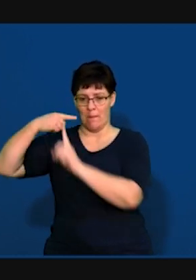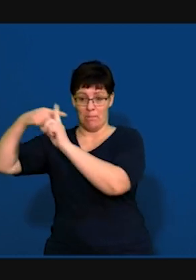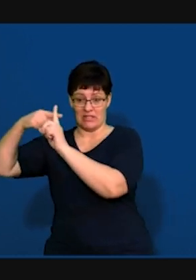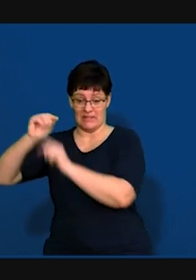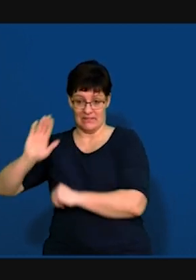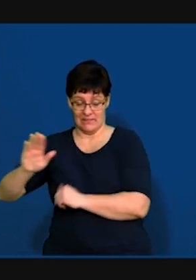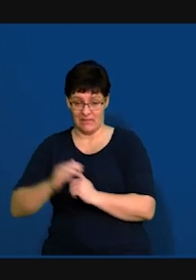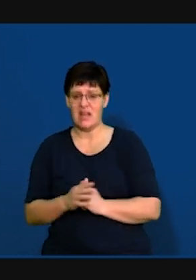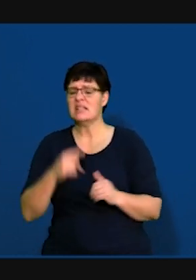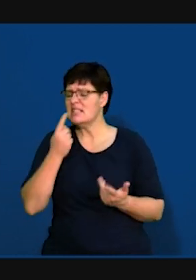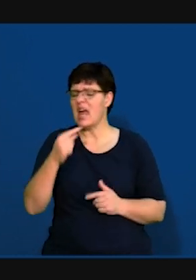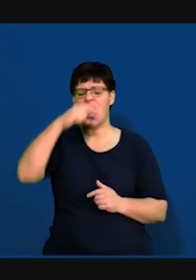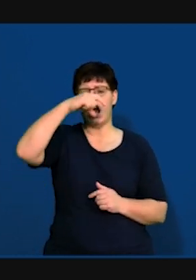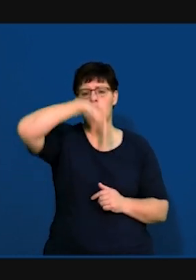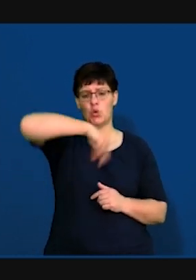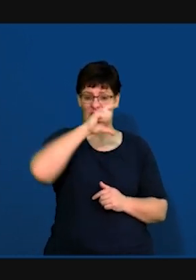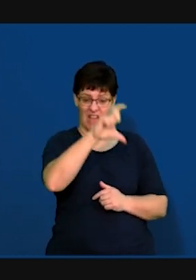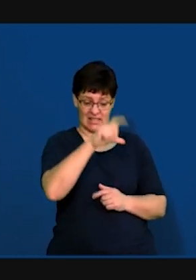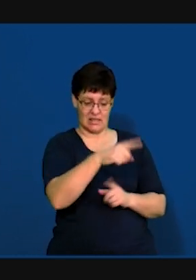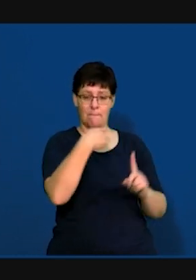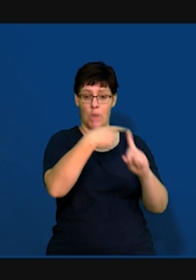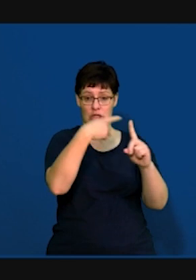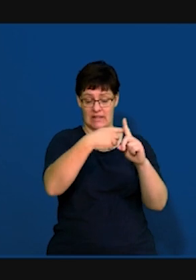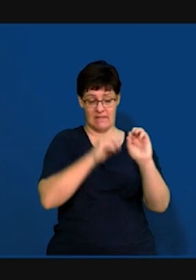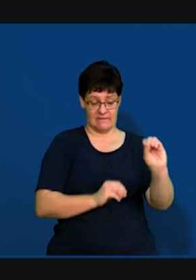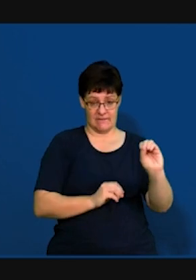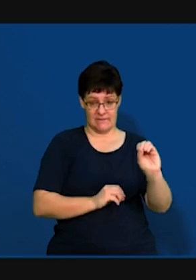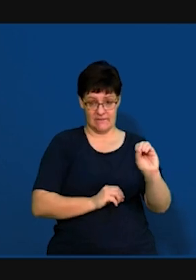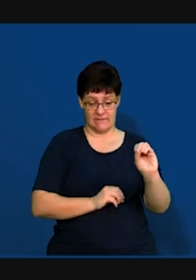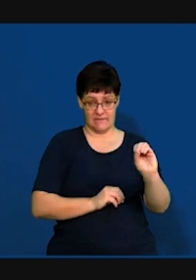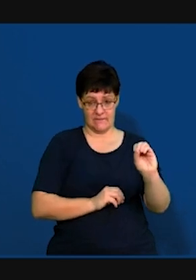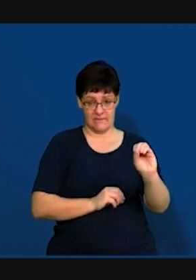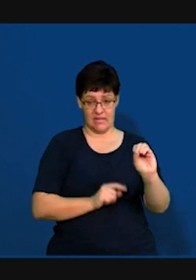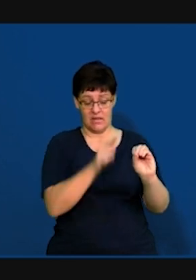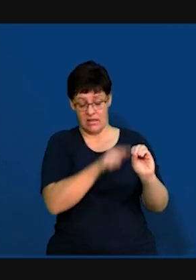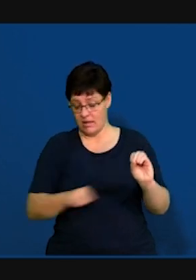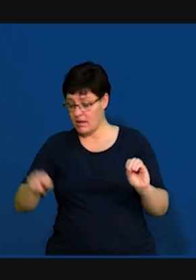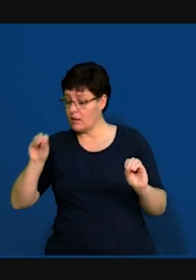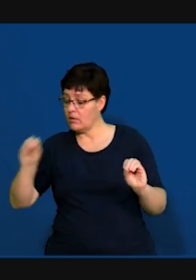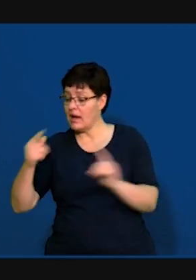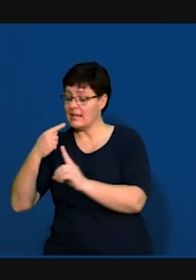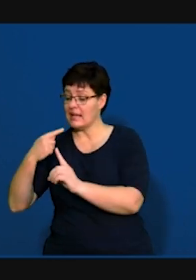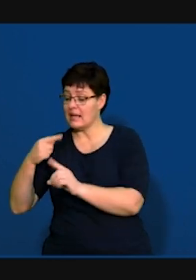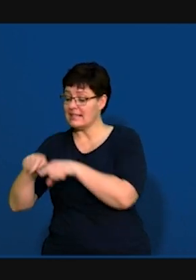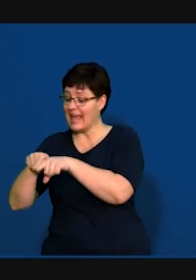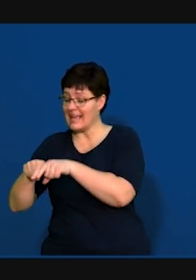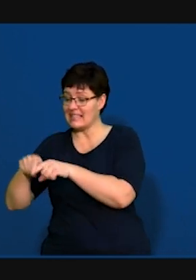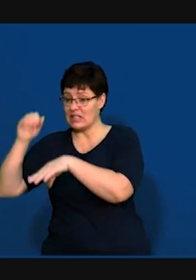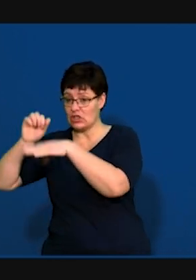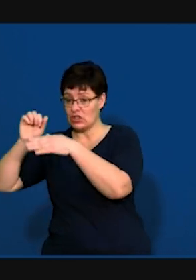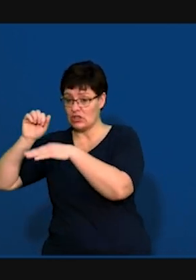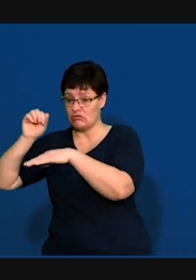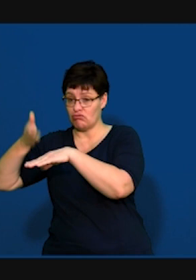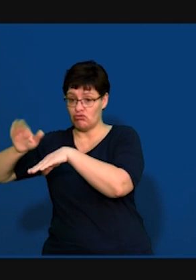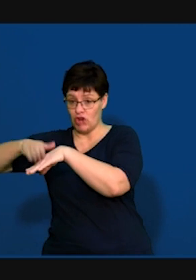for argument's sake, is positive, all right? If Q is positive and then we place a test charge at X, obviously Q